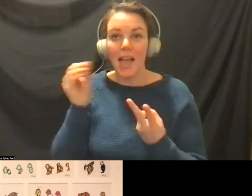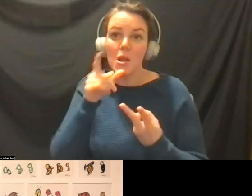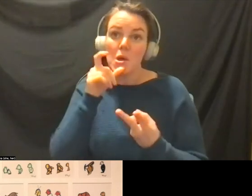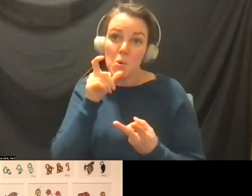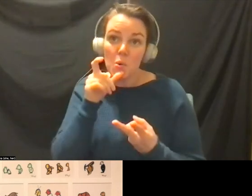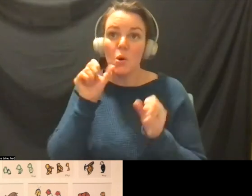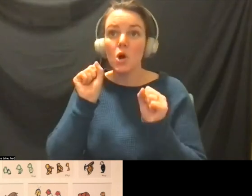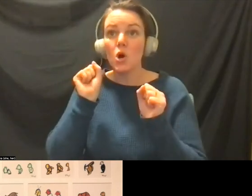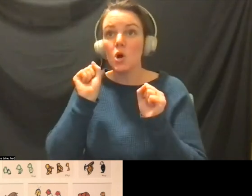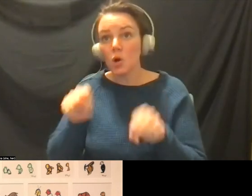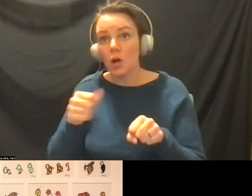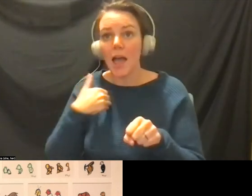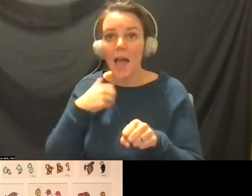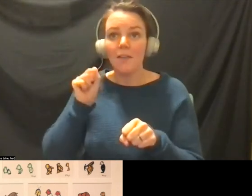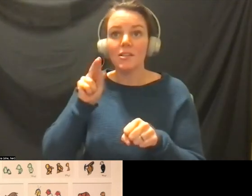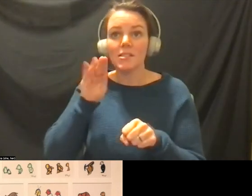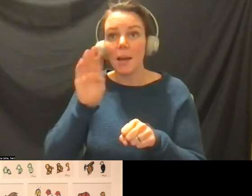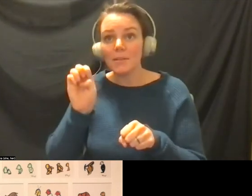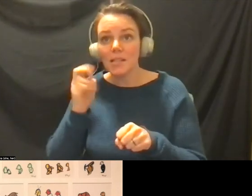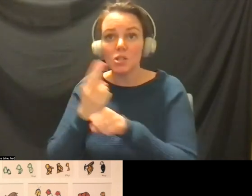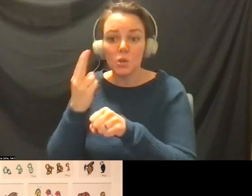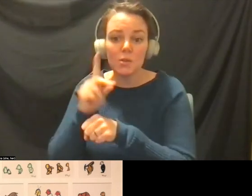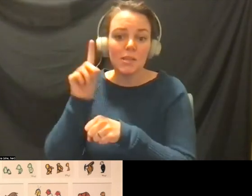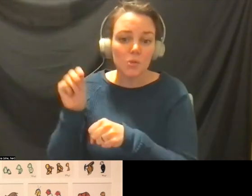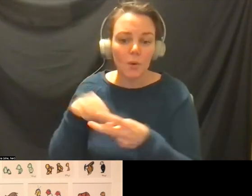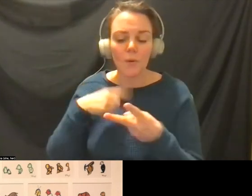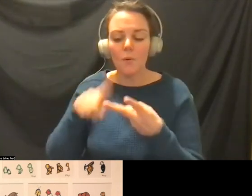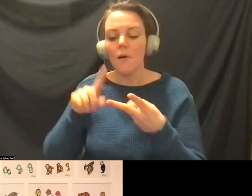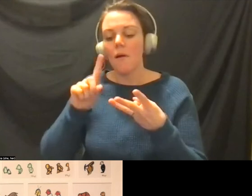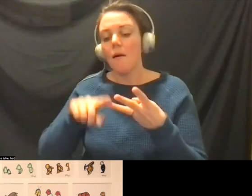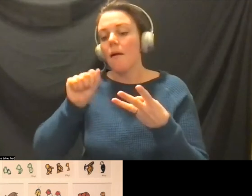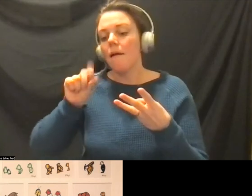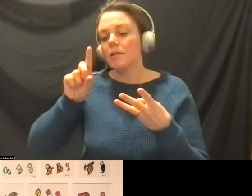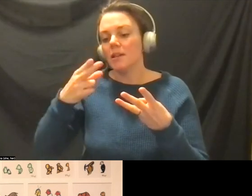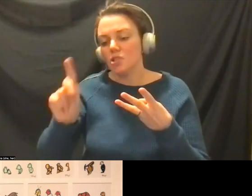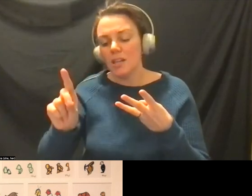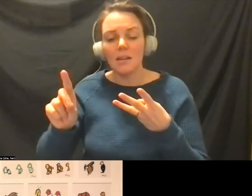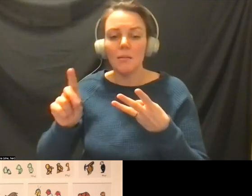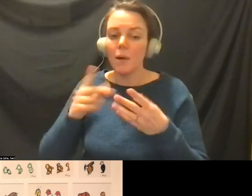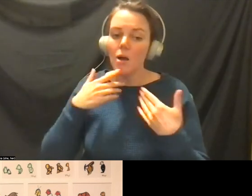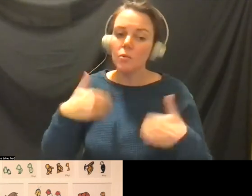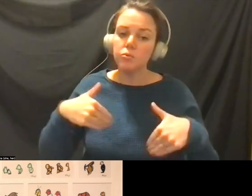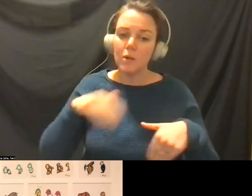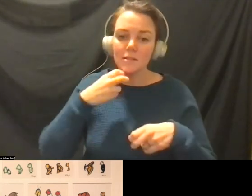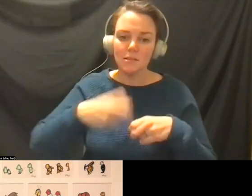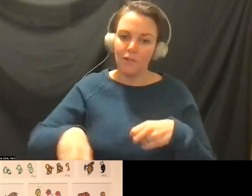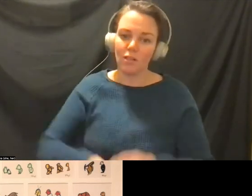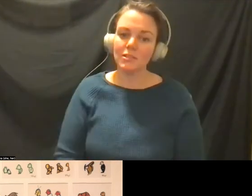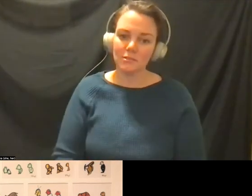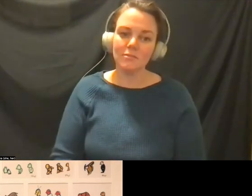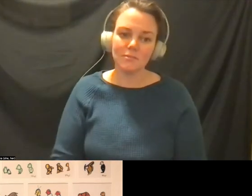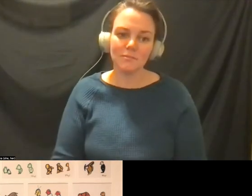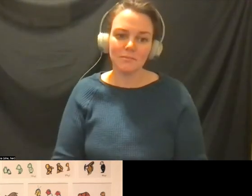possibly had a substance use disorder or ADHD. But it can be very difficult